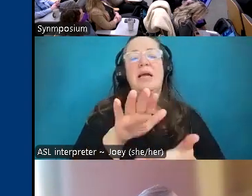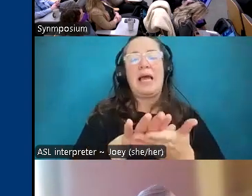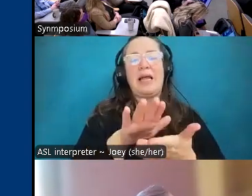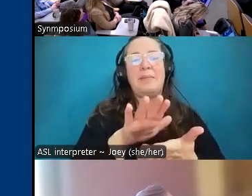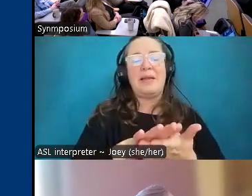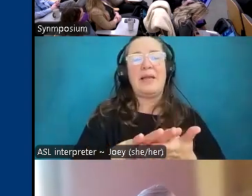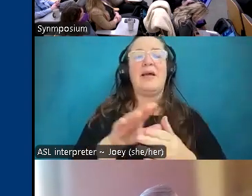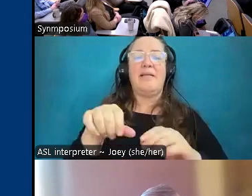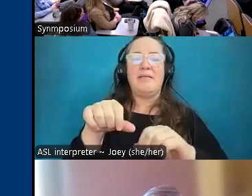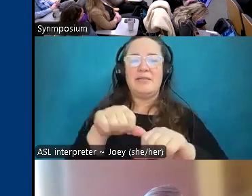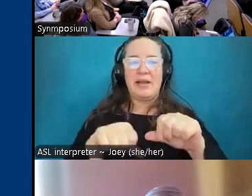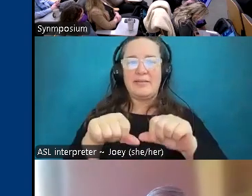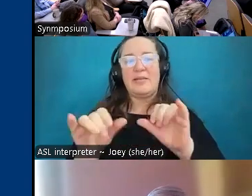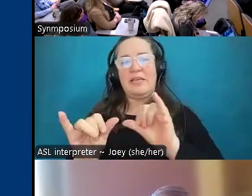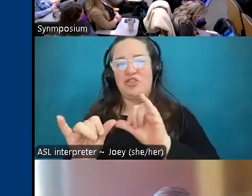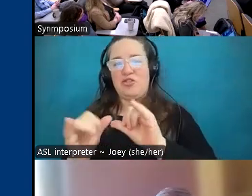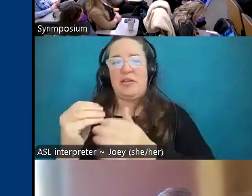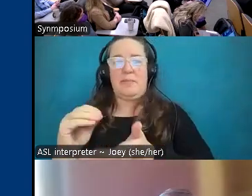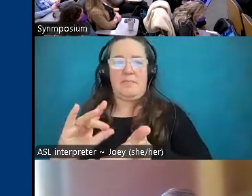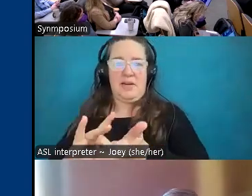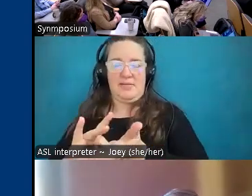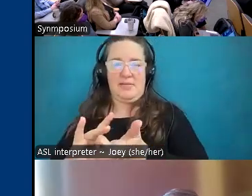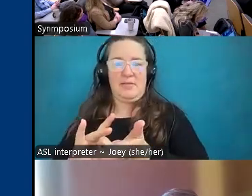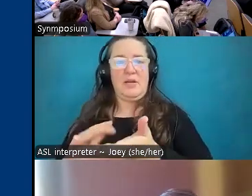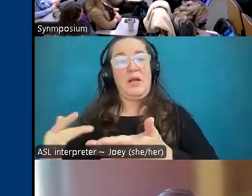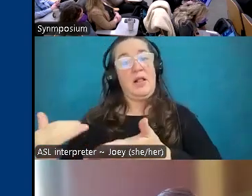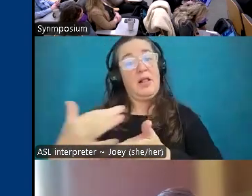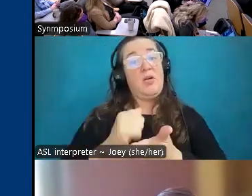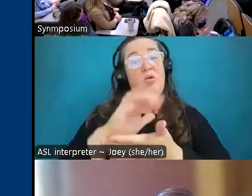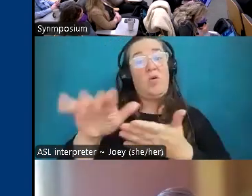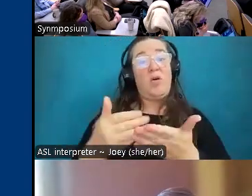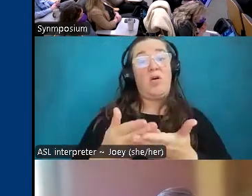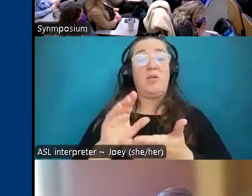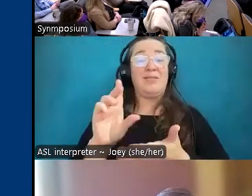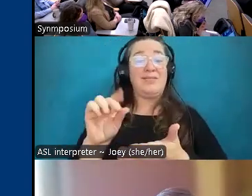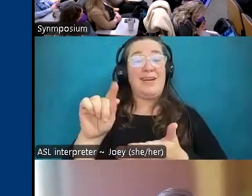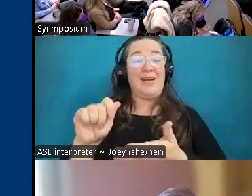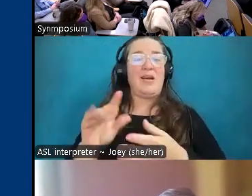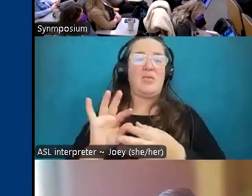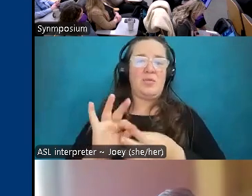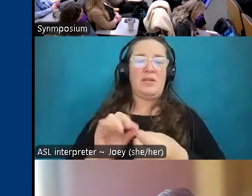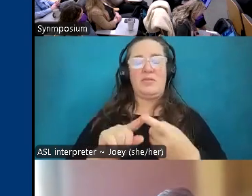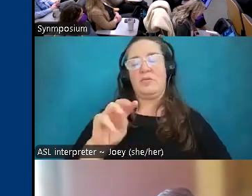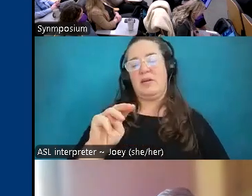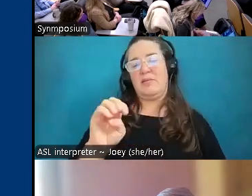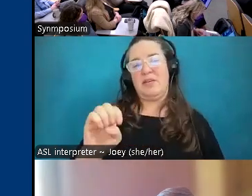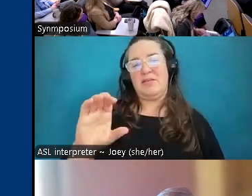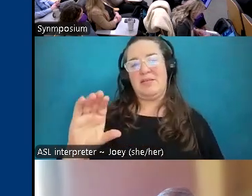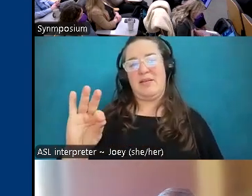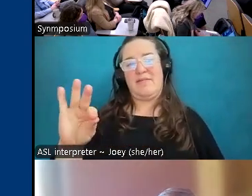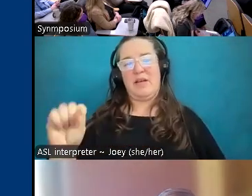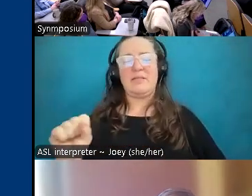considered all the data on ME/CFS to develop clinical diagnostic criteria that could help clinicians recognize the illness.